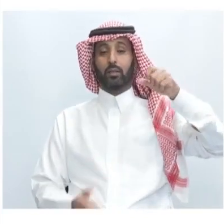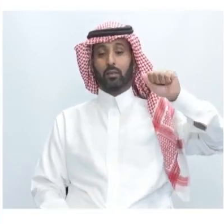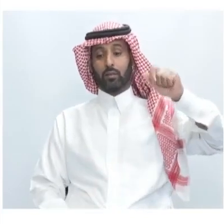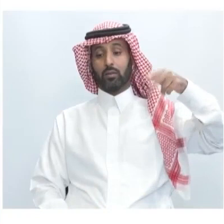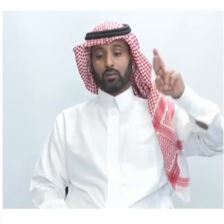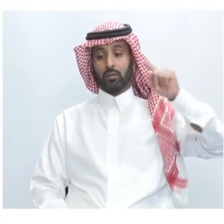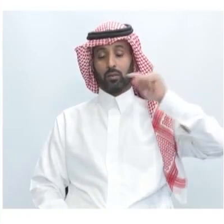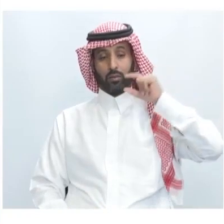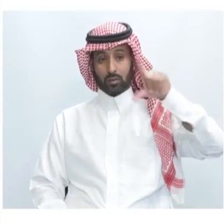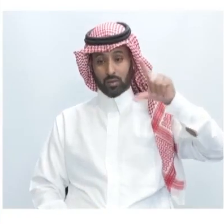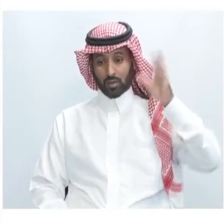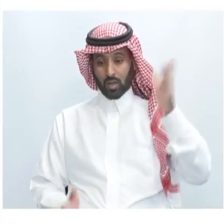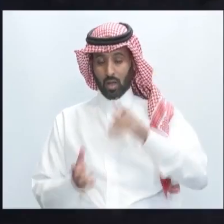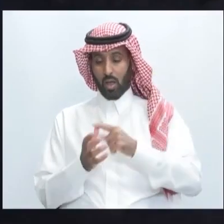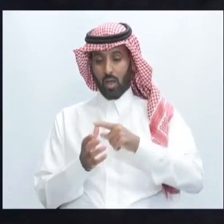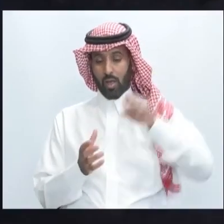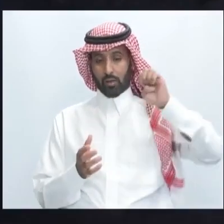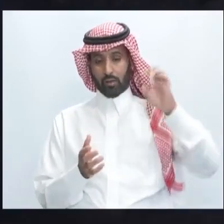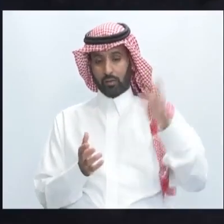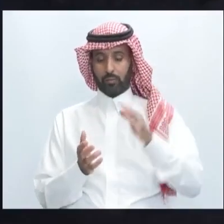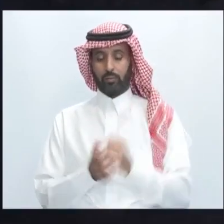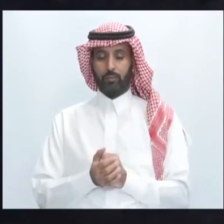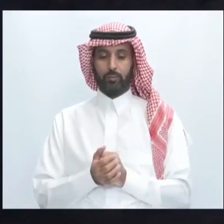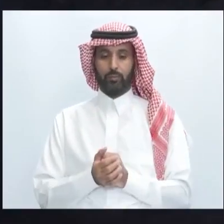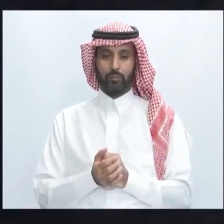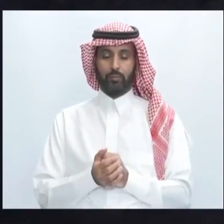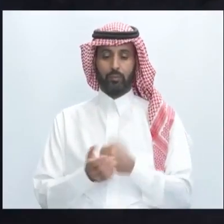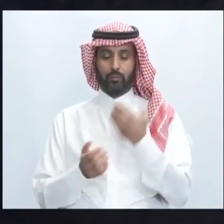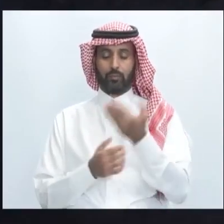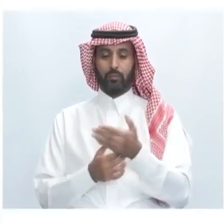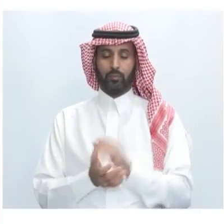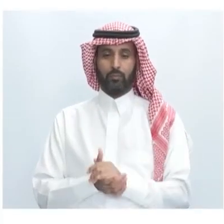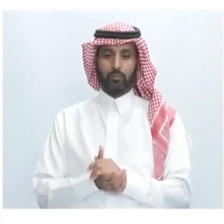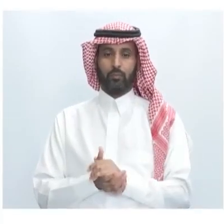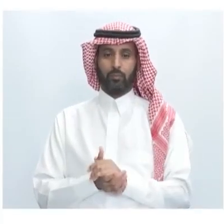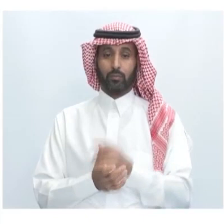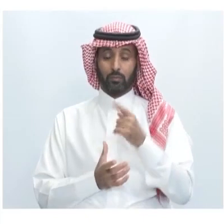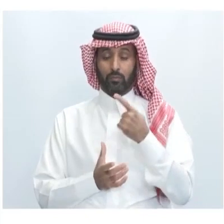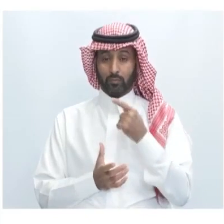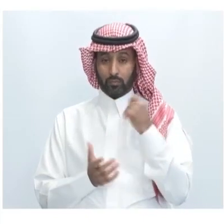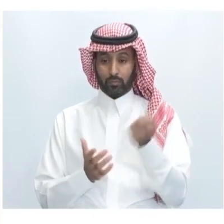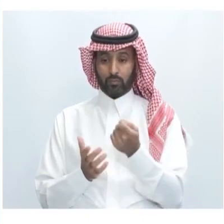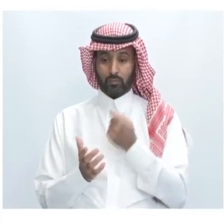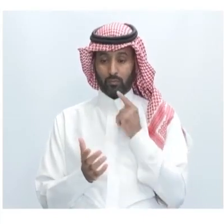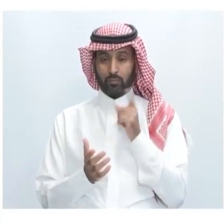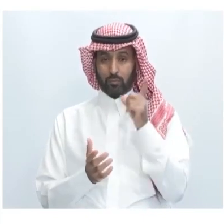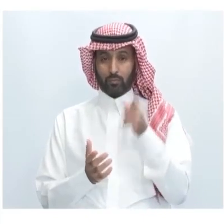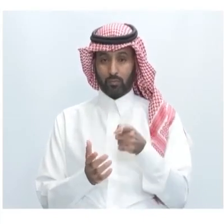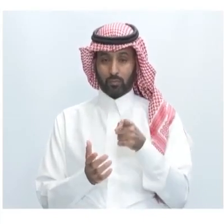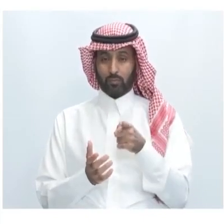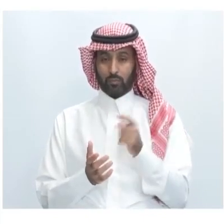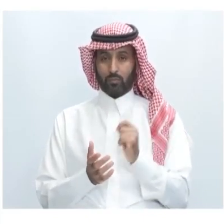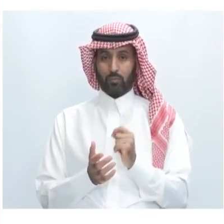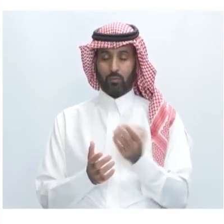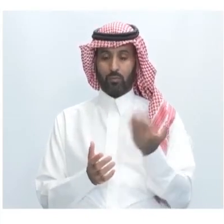falls on Tuesday with a capital T. Excellent, you were correct. Here's a writing prompt, but before